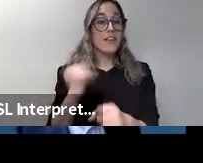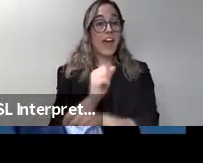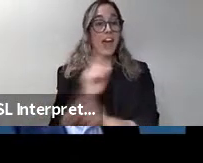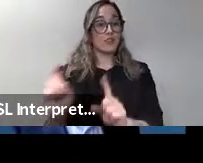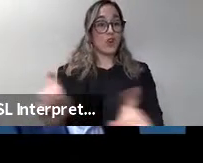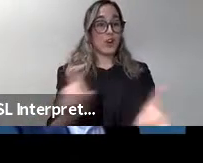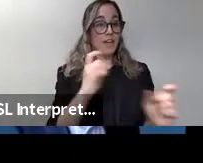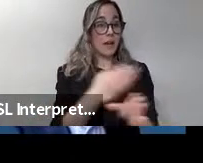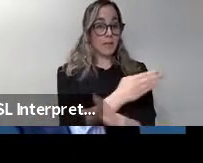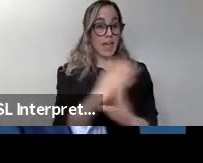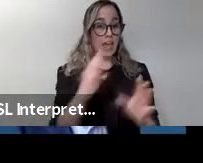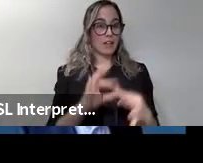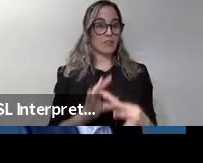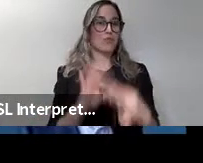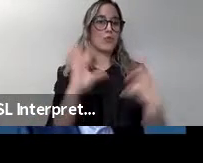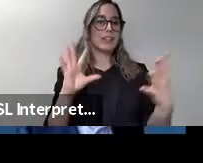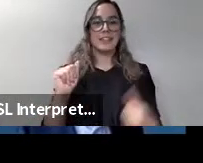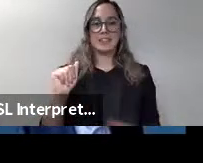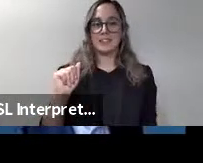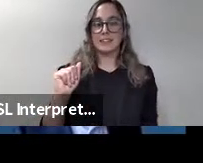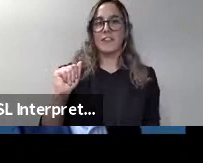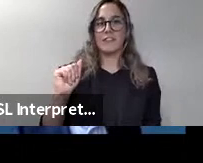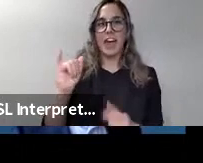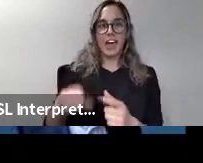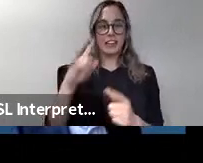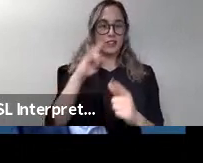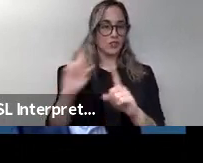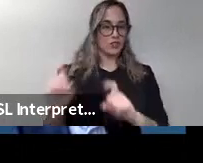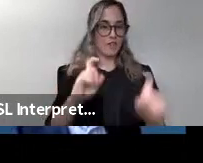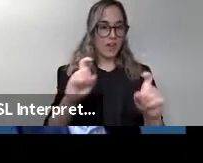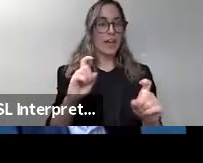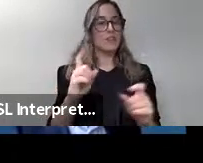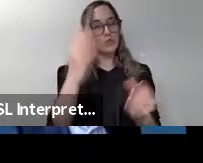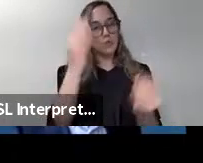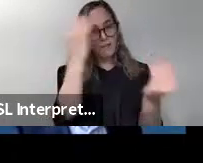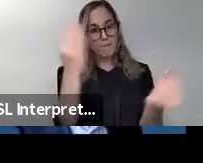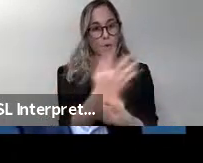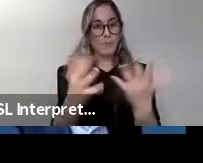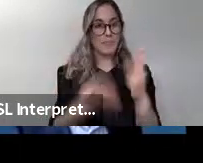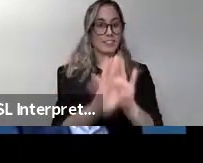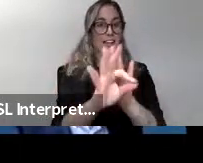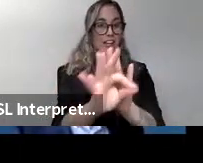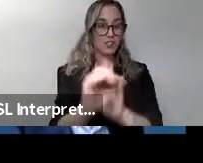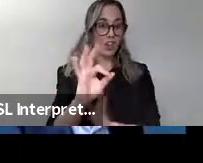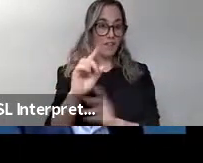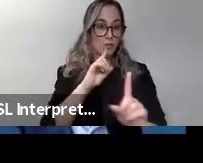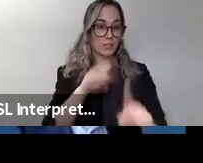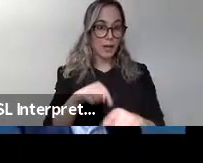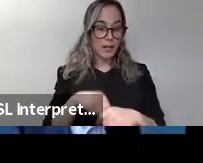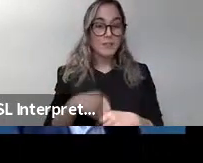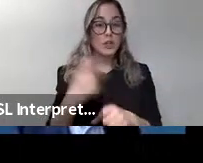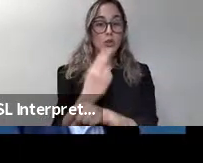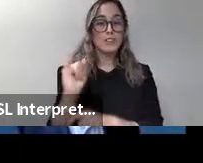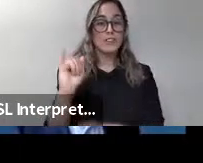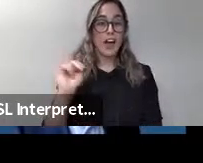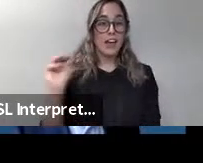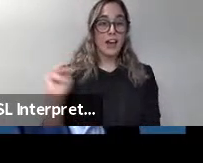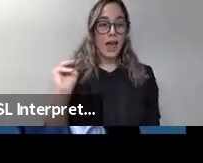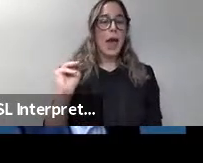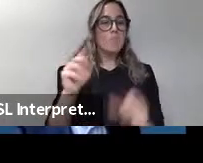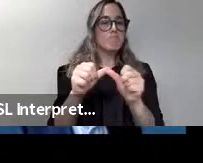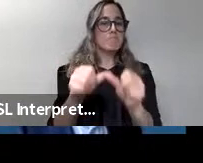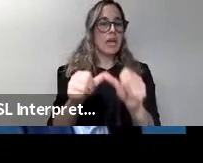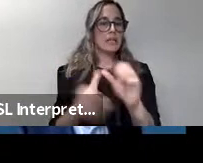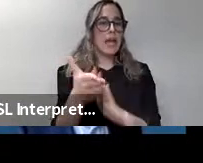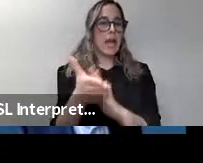prior to the release of AEDT and had been used to inform the selection of the respondents. The use of INM was maintained for consistency throughout